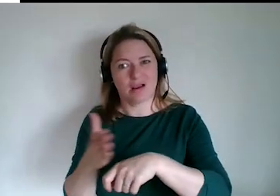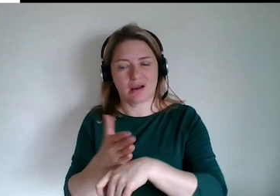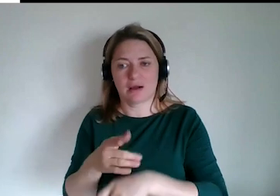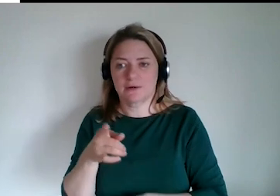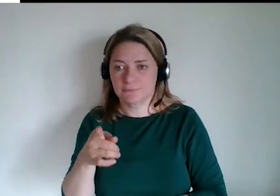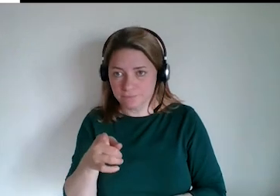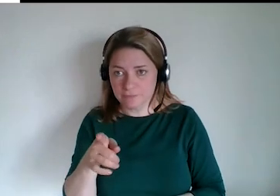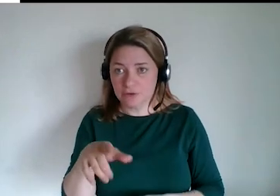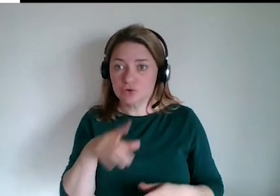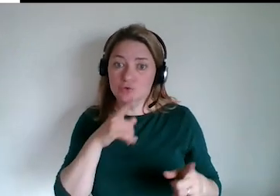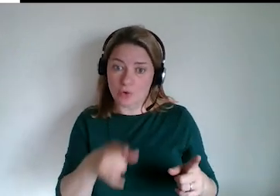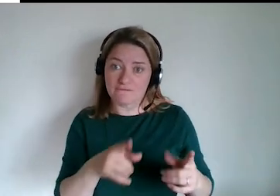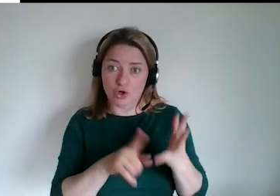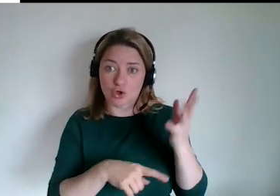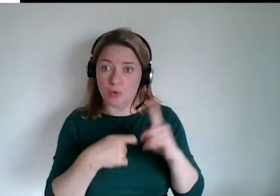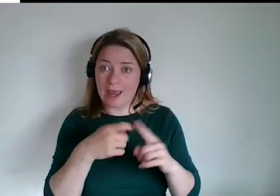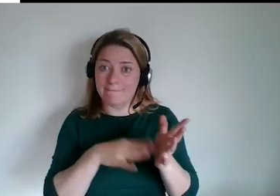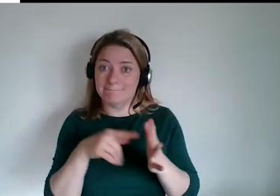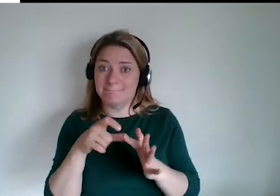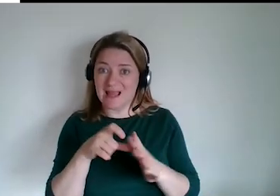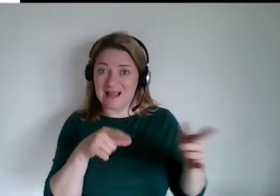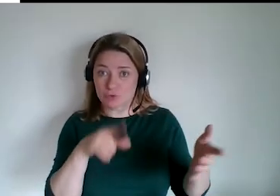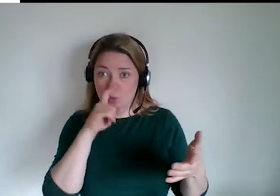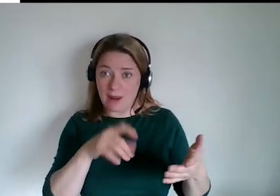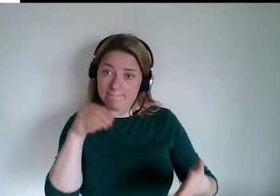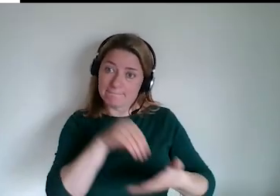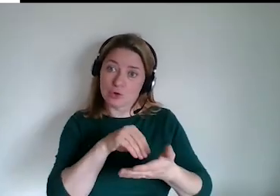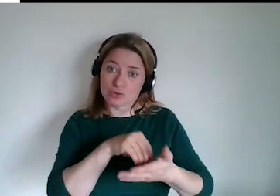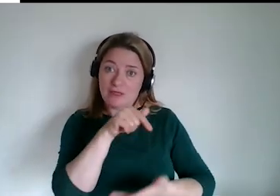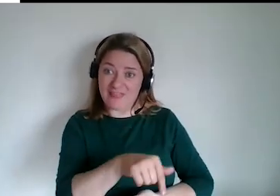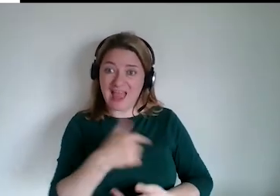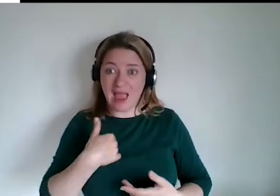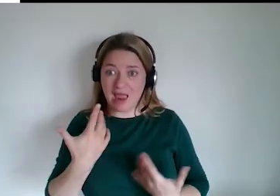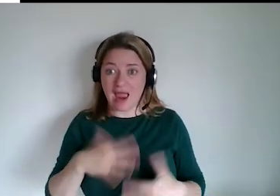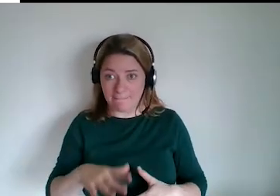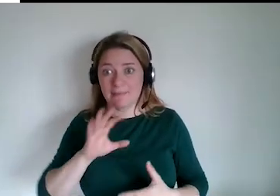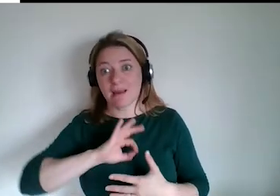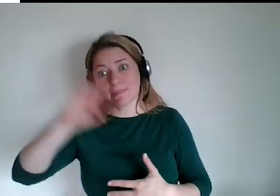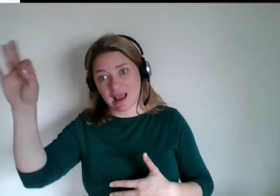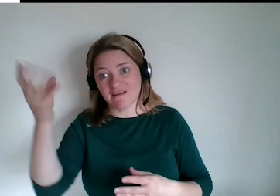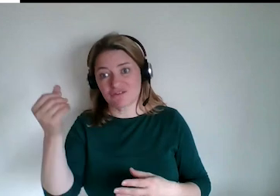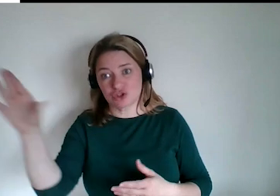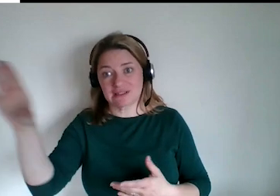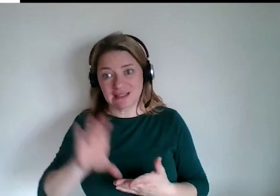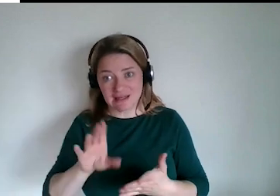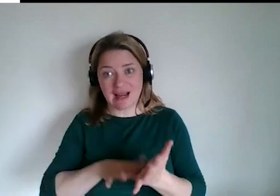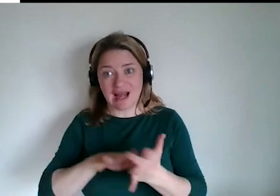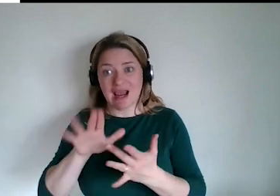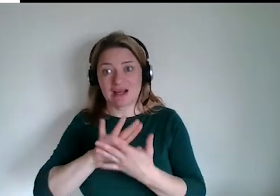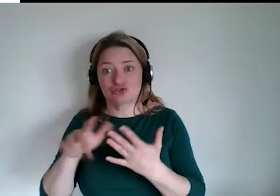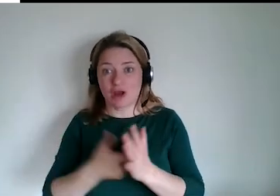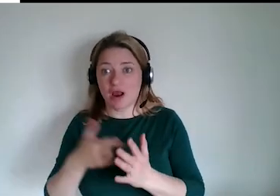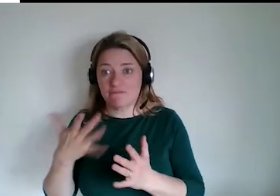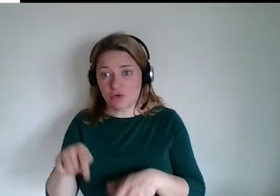application when under that funding bit, I'm applying for funding from NIHR for this. And yeah, you